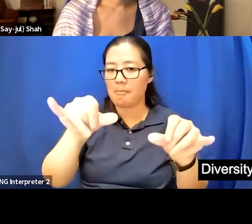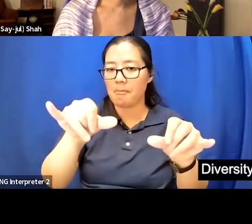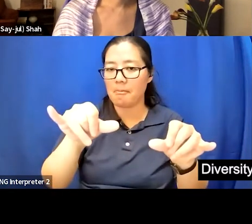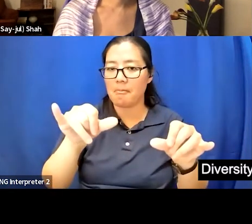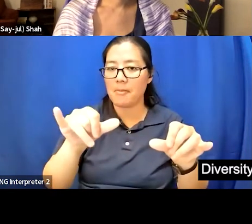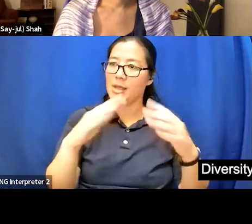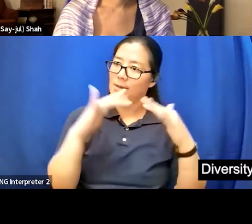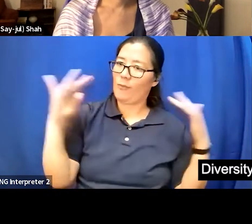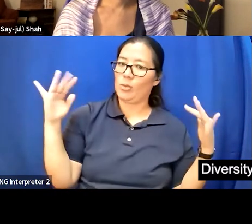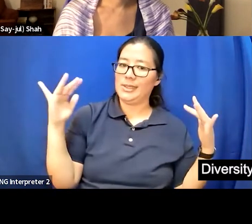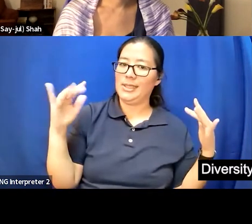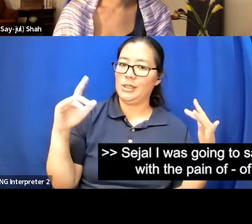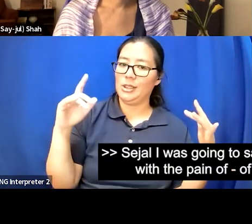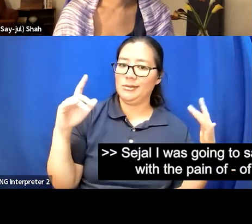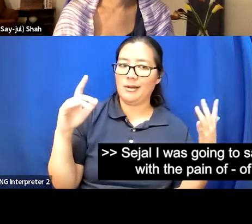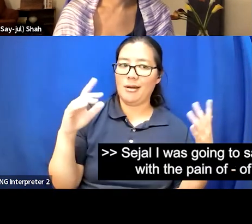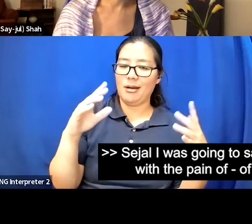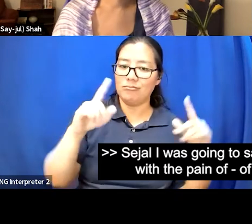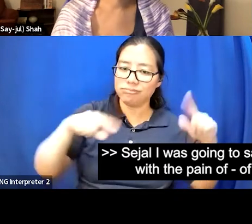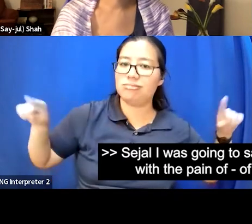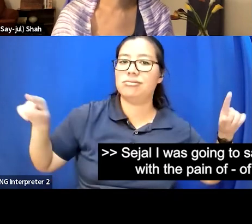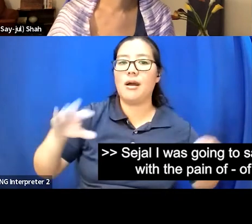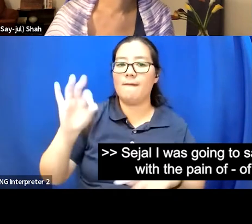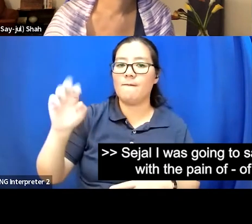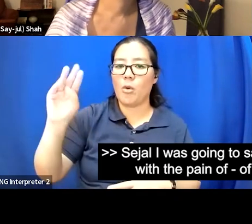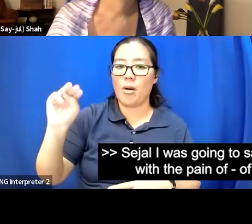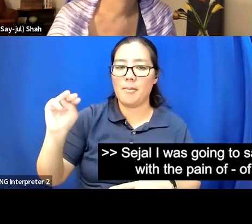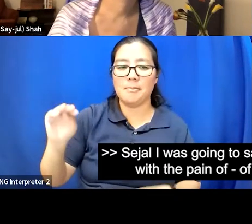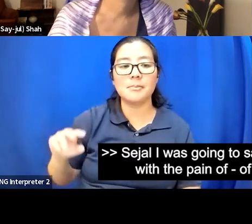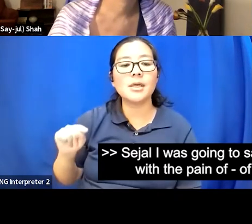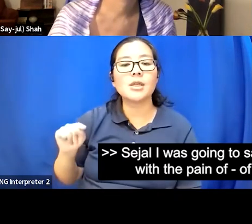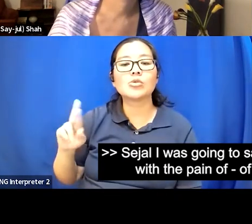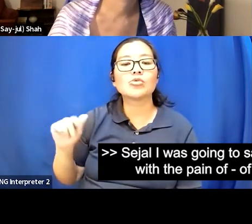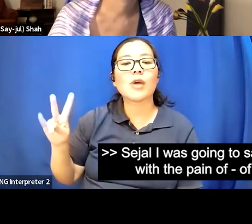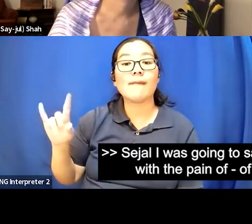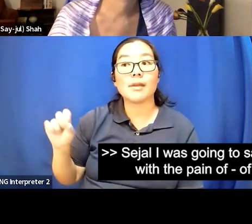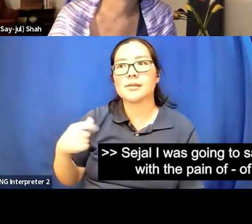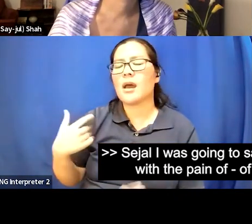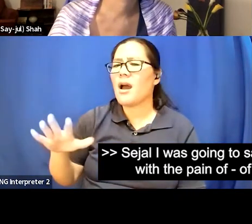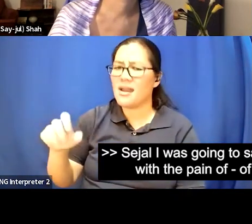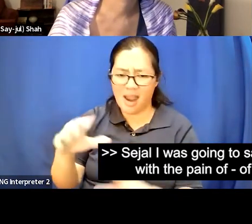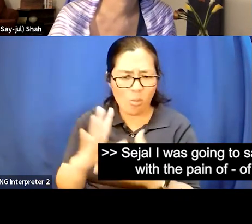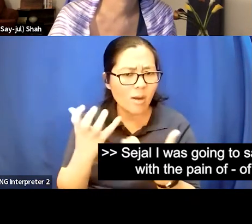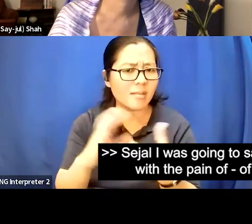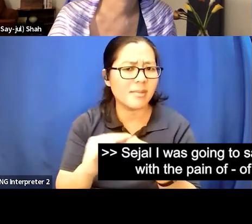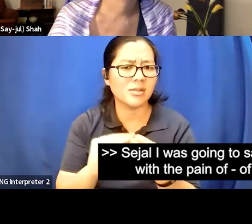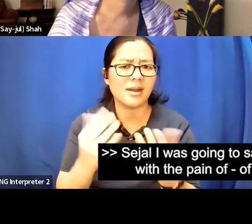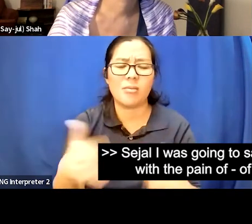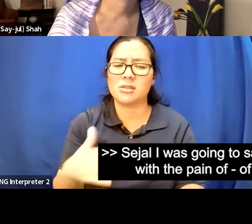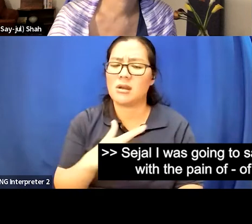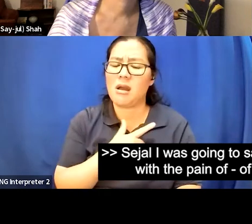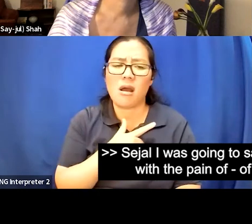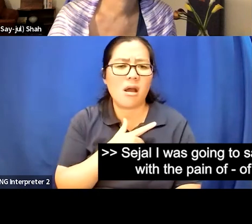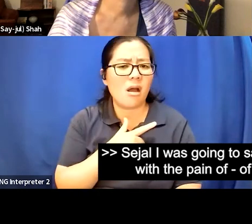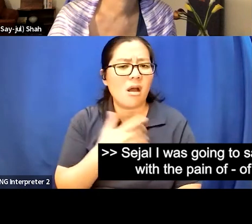Diversity of form. Sejal, I was going to say how much I resonated with the